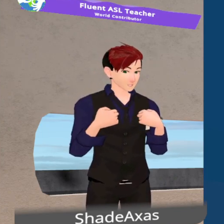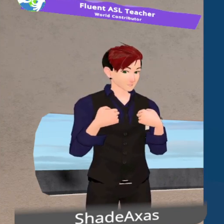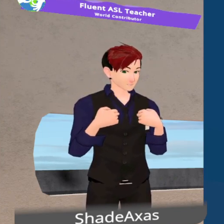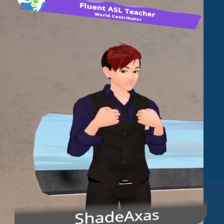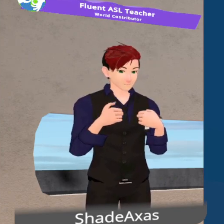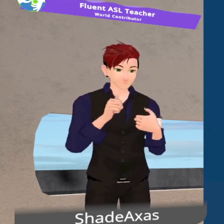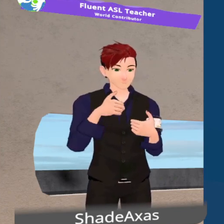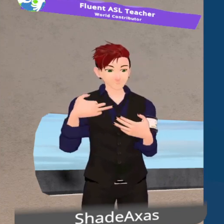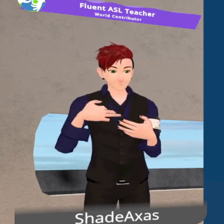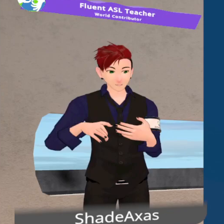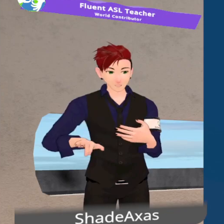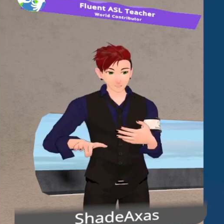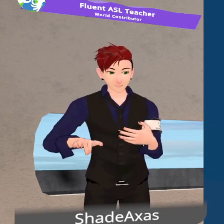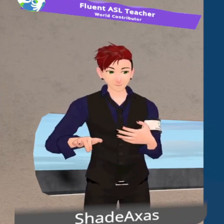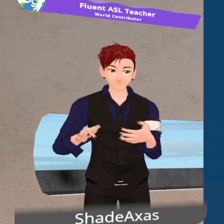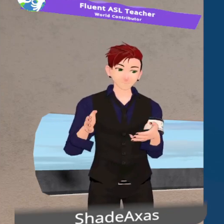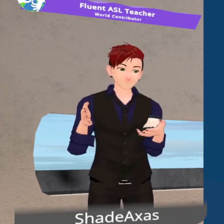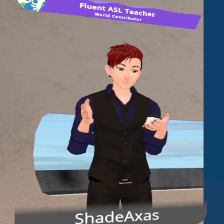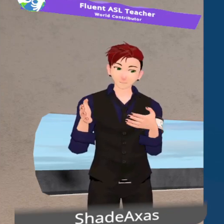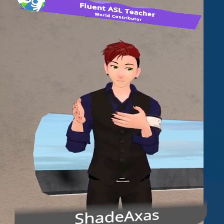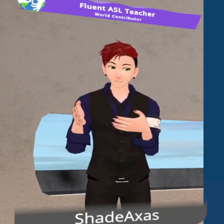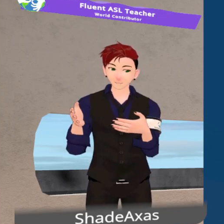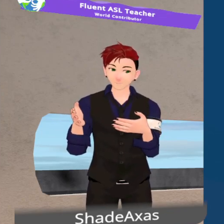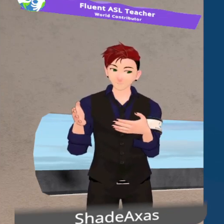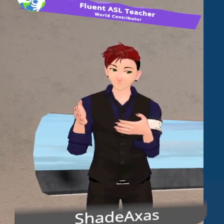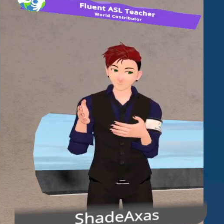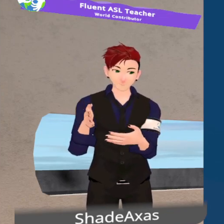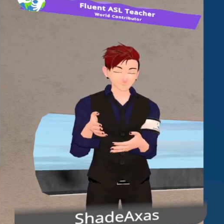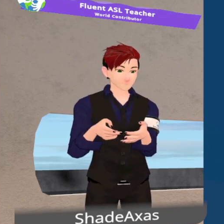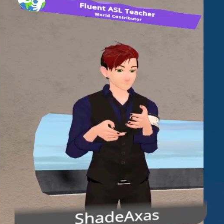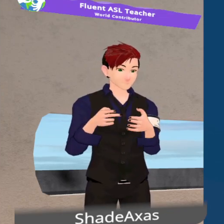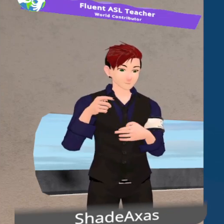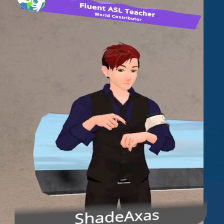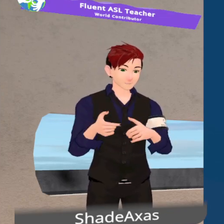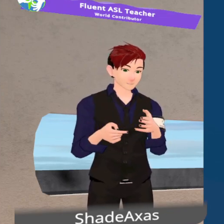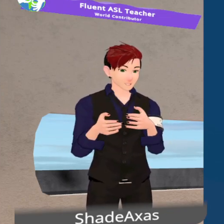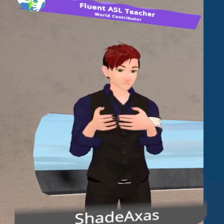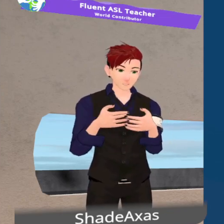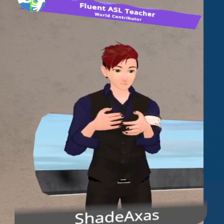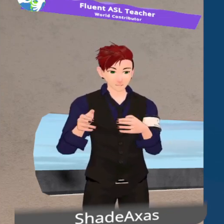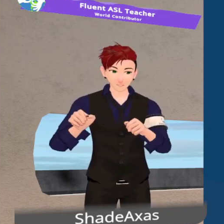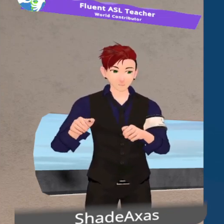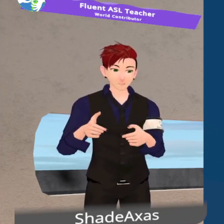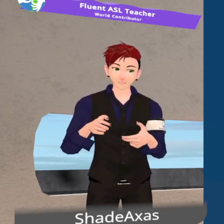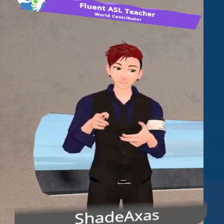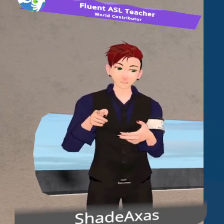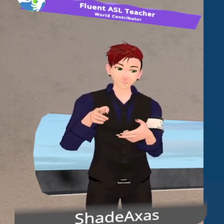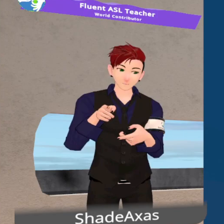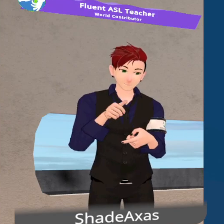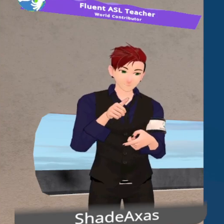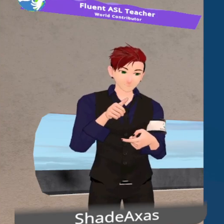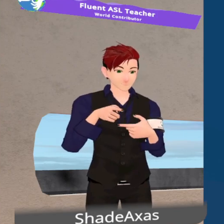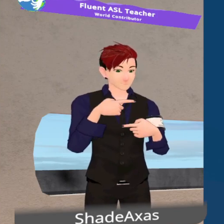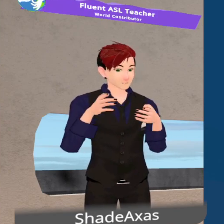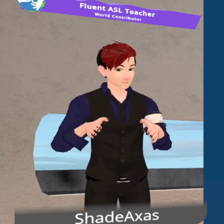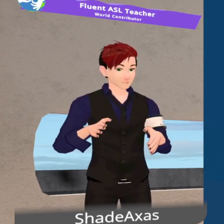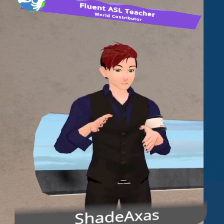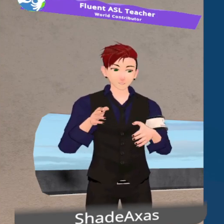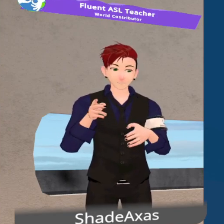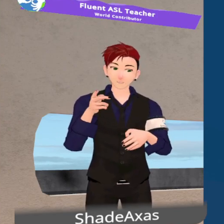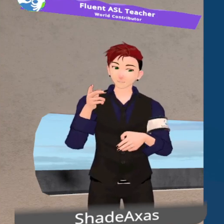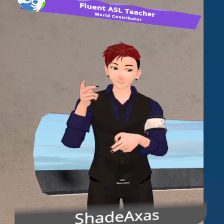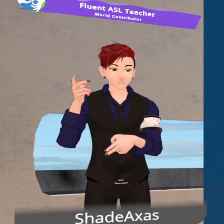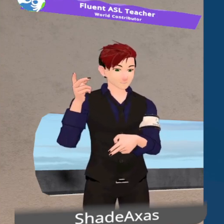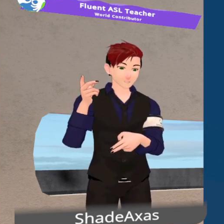cultural values. They don't have that. And most of the time, honestly, no matter what you can do as a